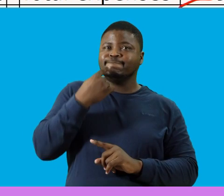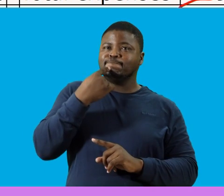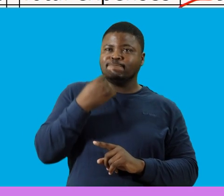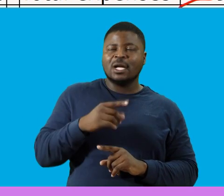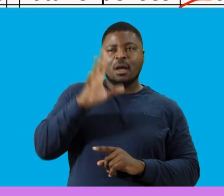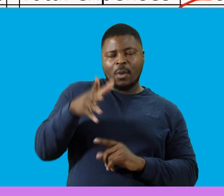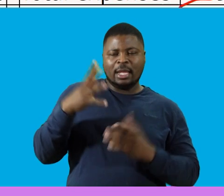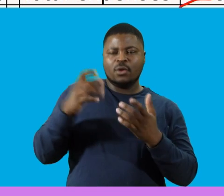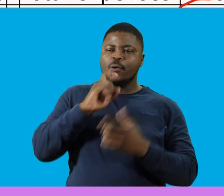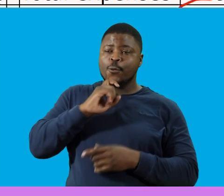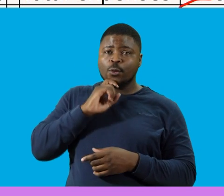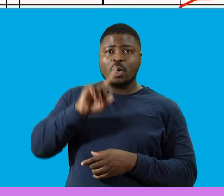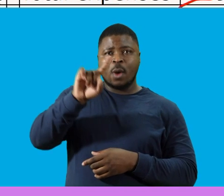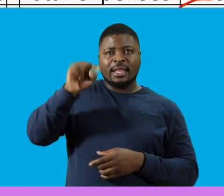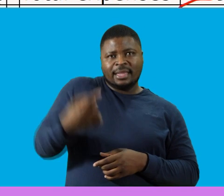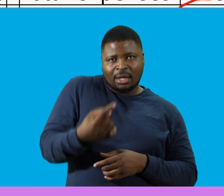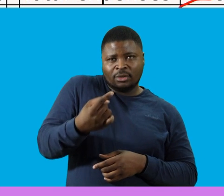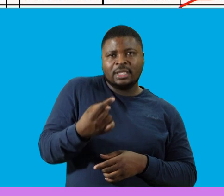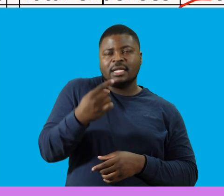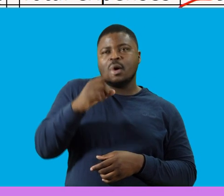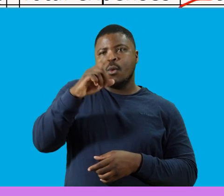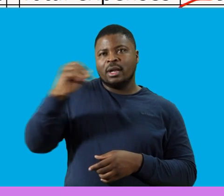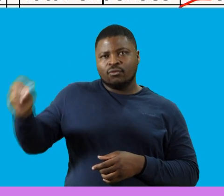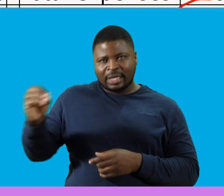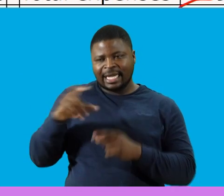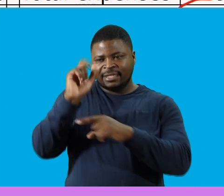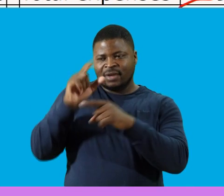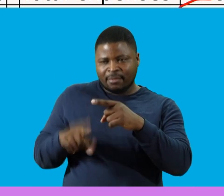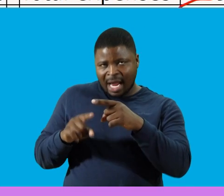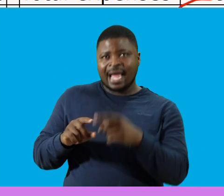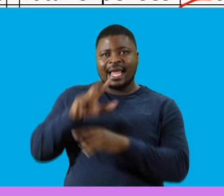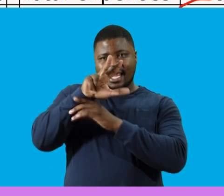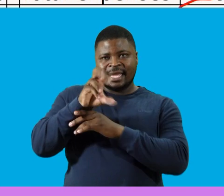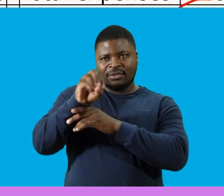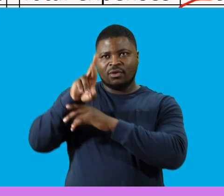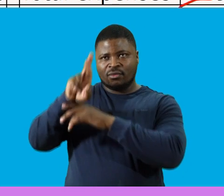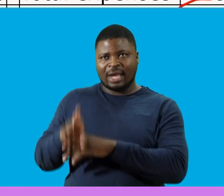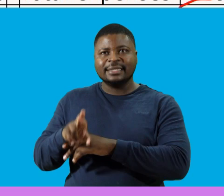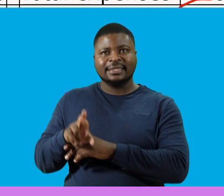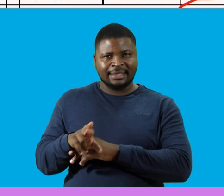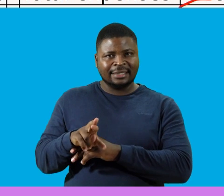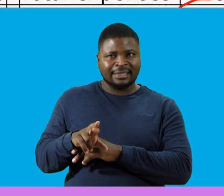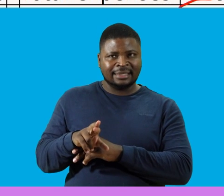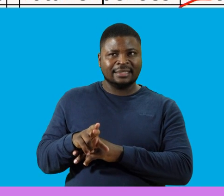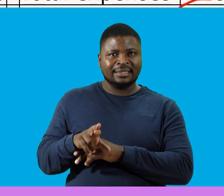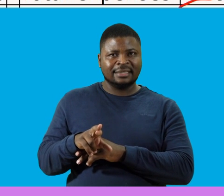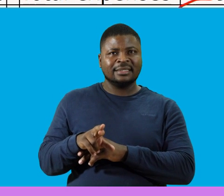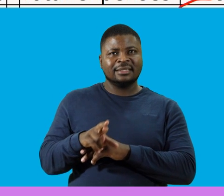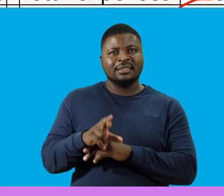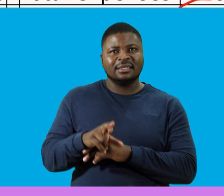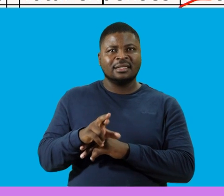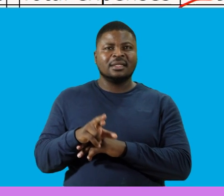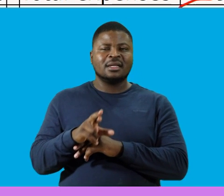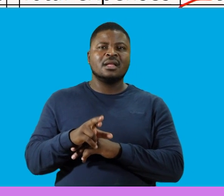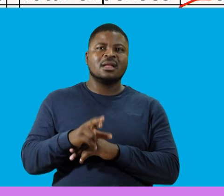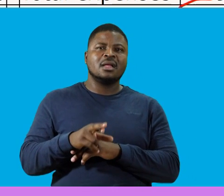1,100 and divide it at the cost per person, which is 80, and that gives